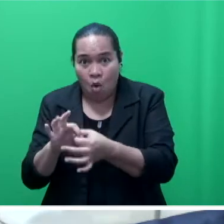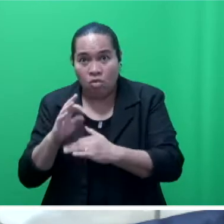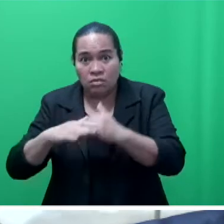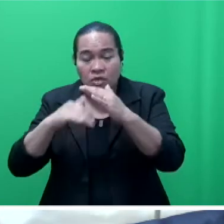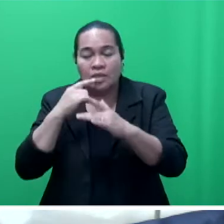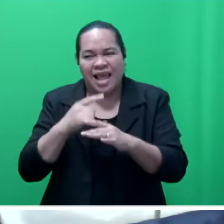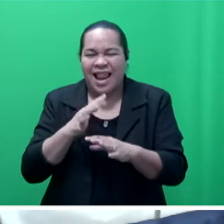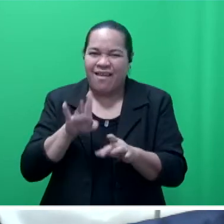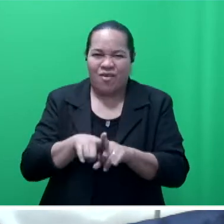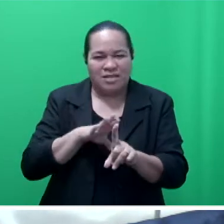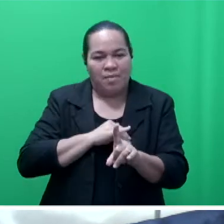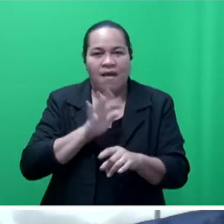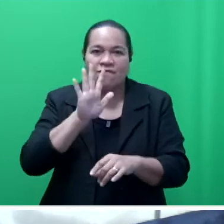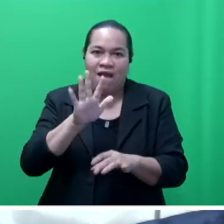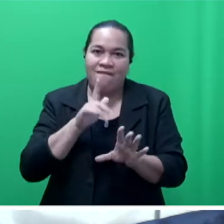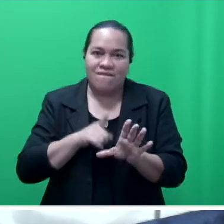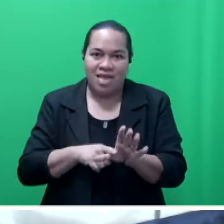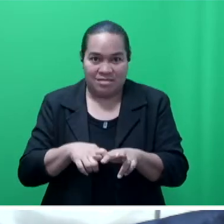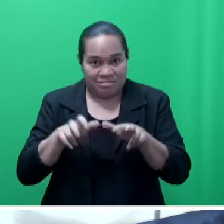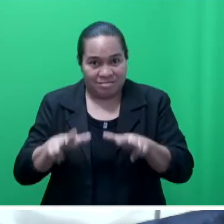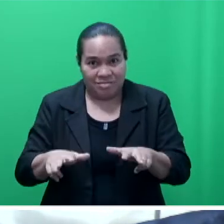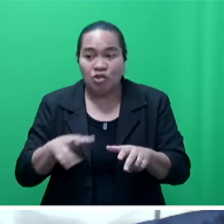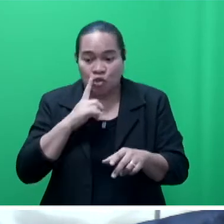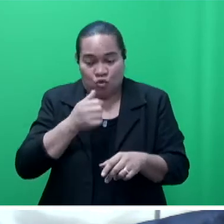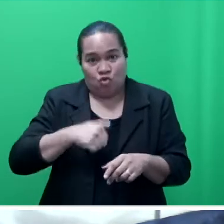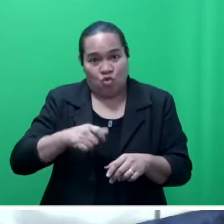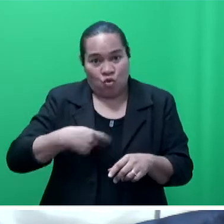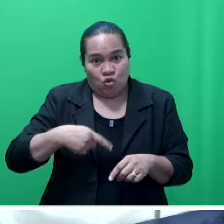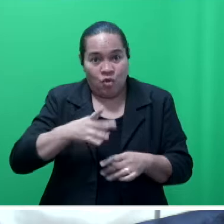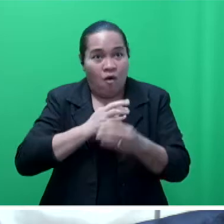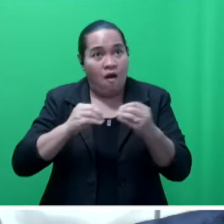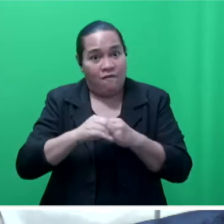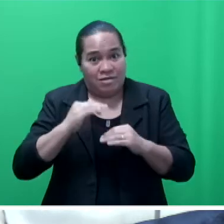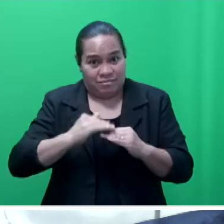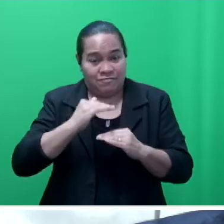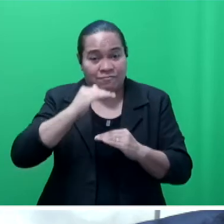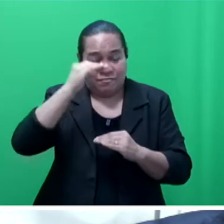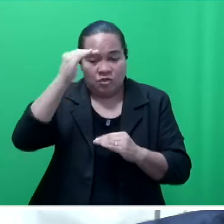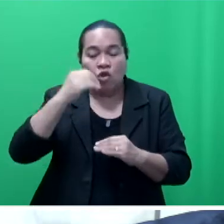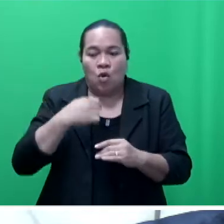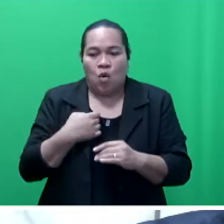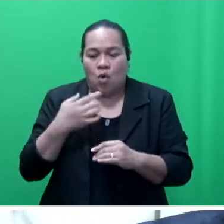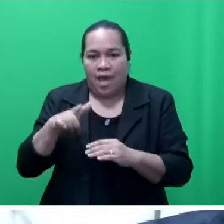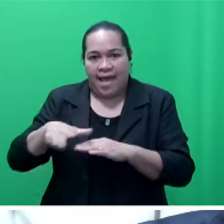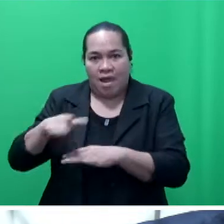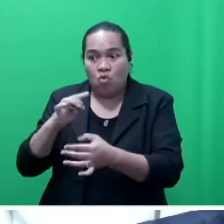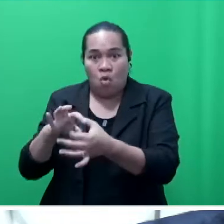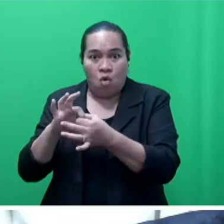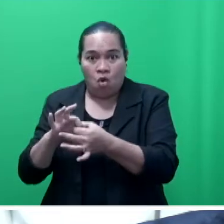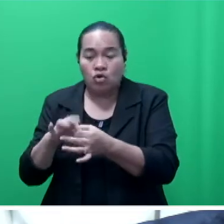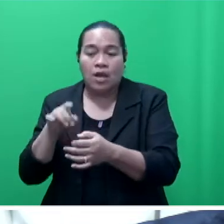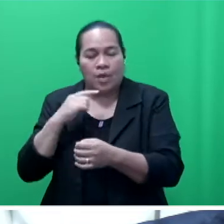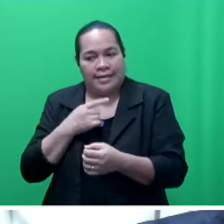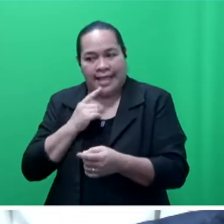5-year tenancy agreements at the most, where there's a requirement. In those cases, Mr. Speaker, sir, we then have the landlords be able to provide the